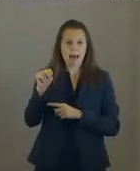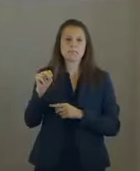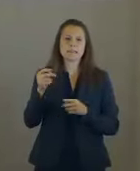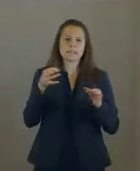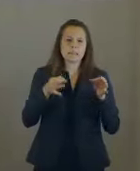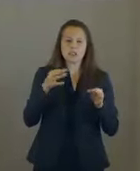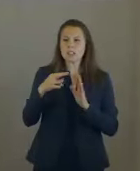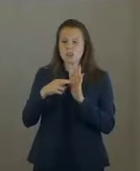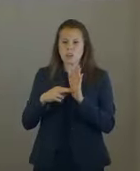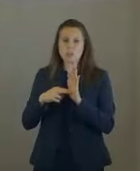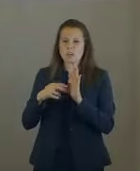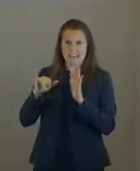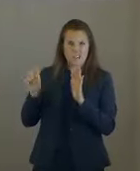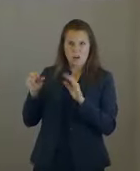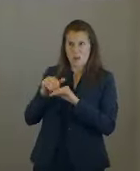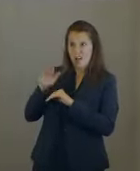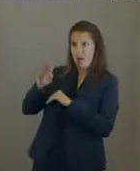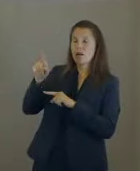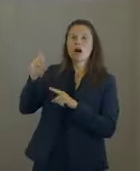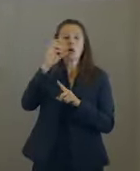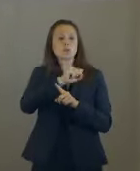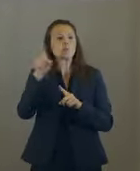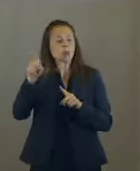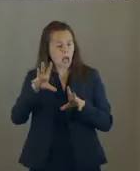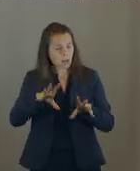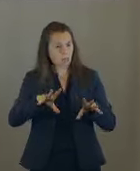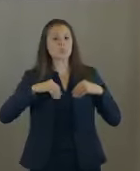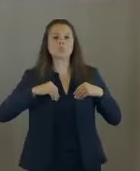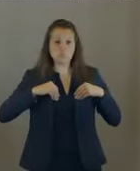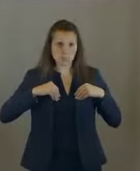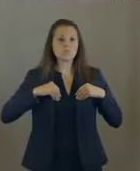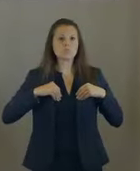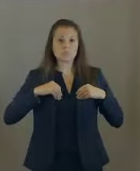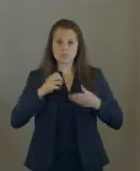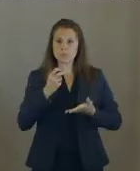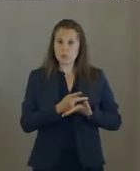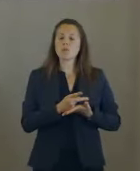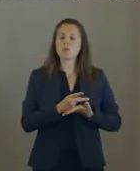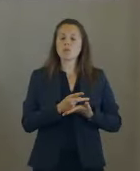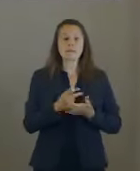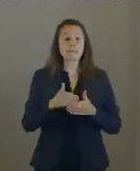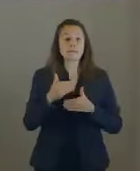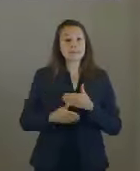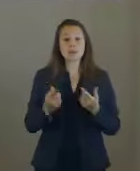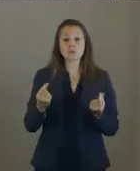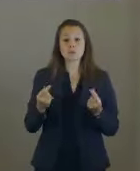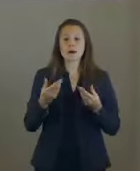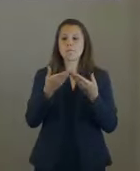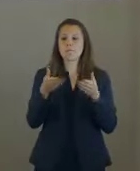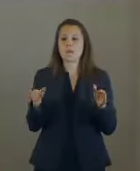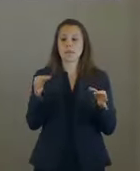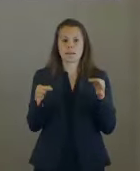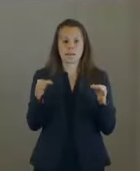that regulatory impact statement to, assuming that they accept the statement and there are no changes, the next phase will be public